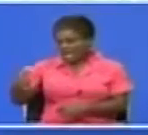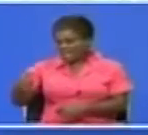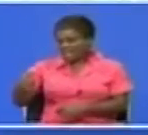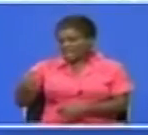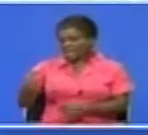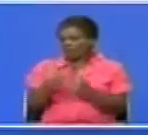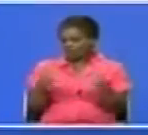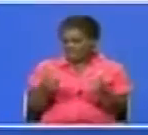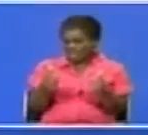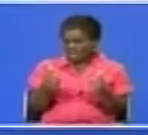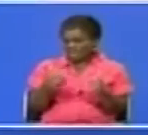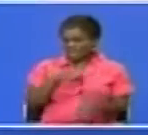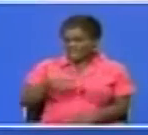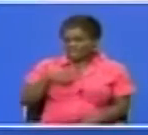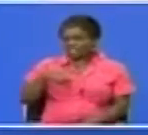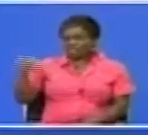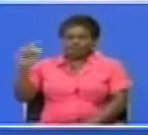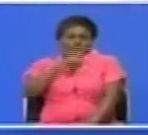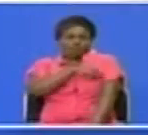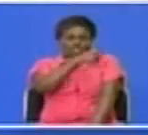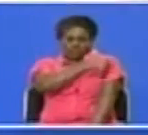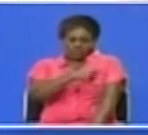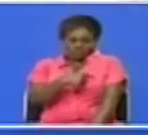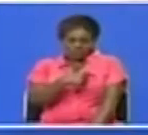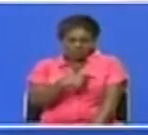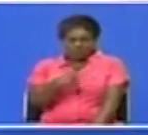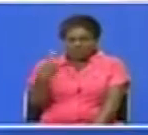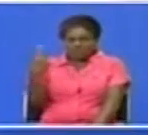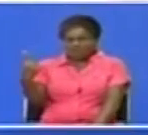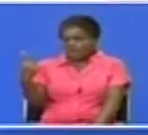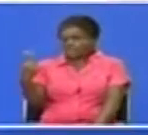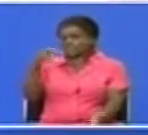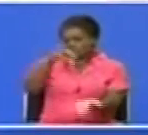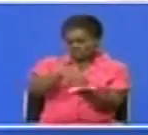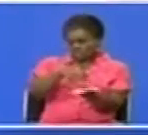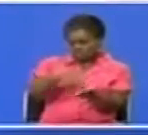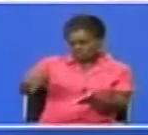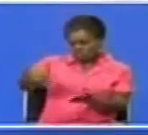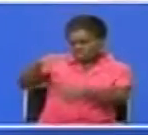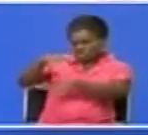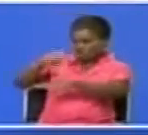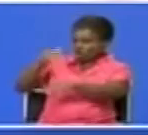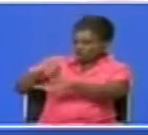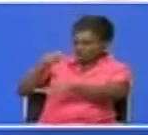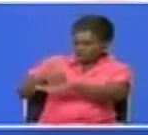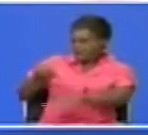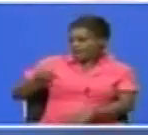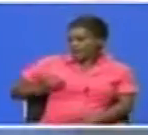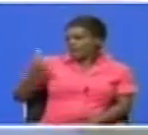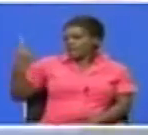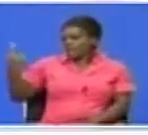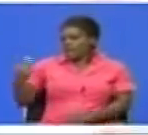well, if lucky, will be rushed to the hospitals. There is one incident which we were called. We were told that there is a girl